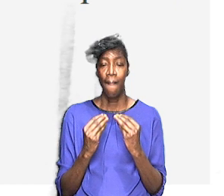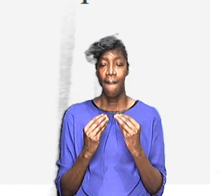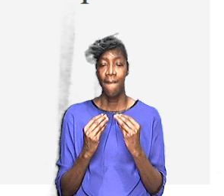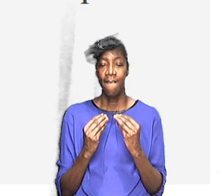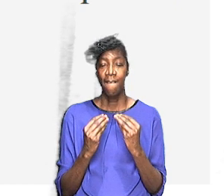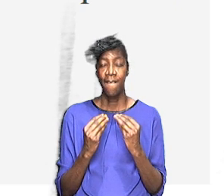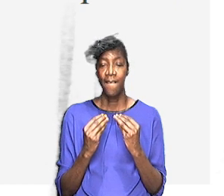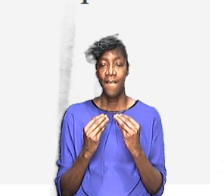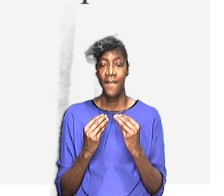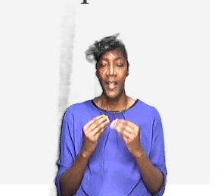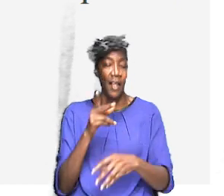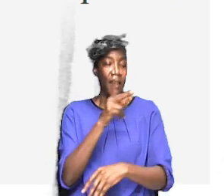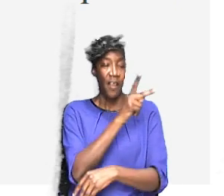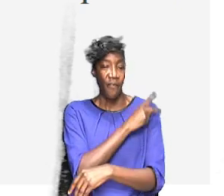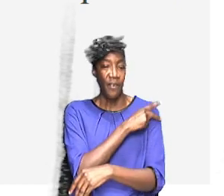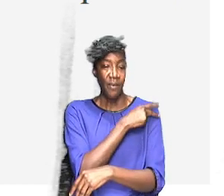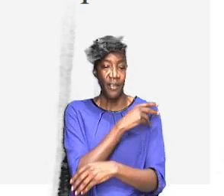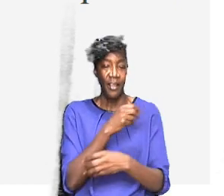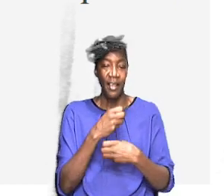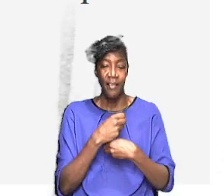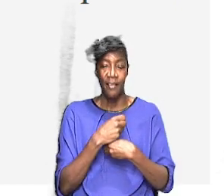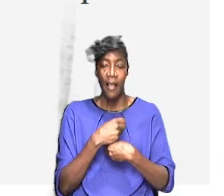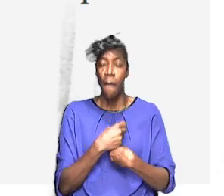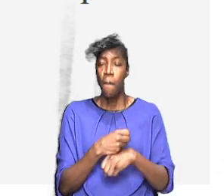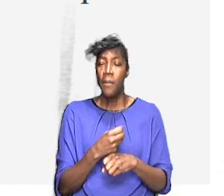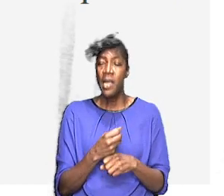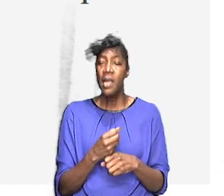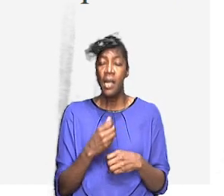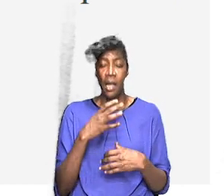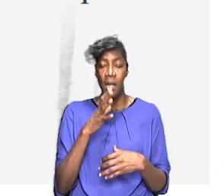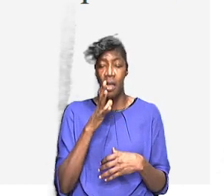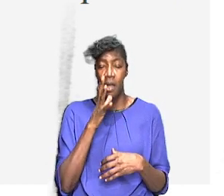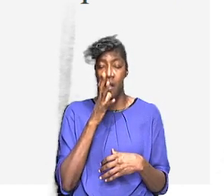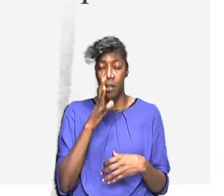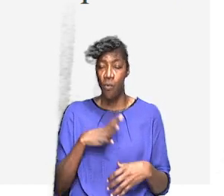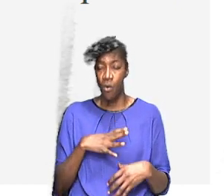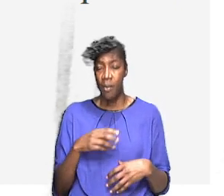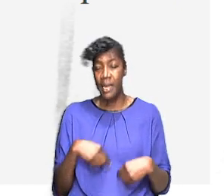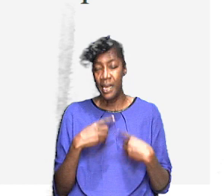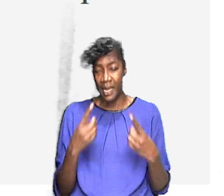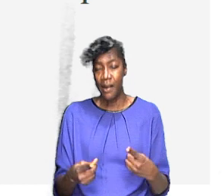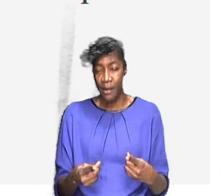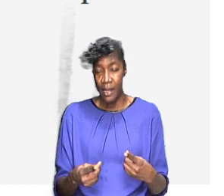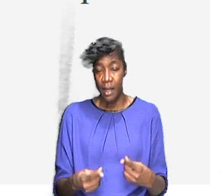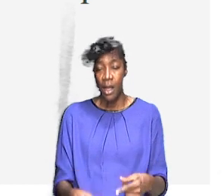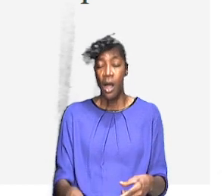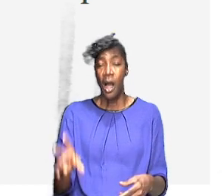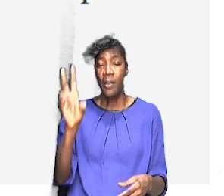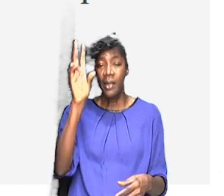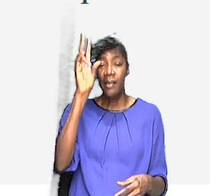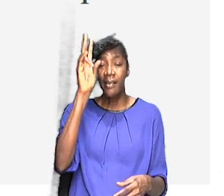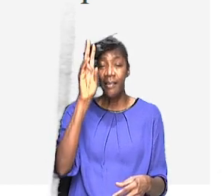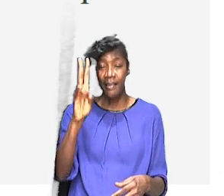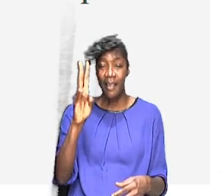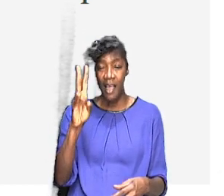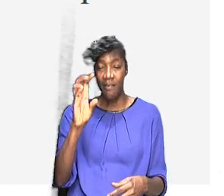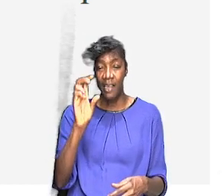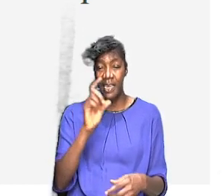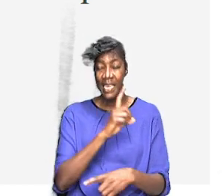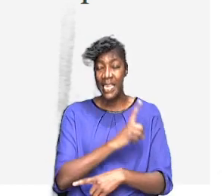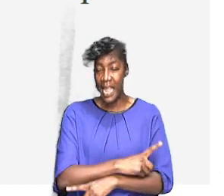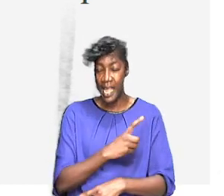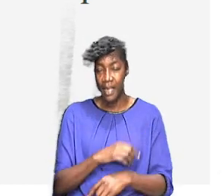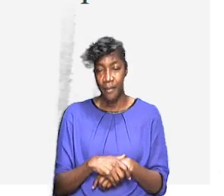would have the Pharisees allowed the women to even carry it on them on the Sabbath day. Amen. That was how valuable it